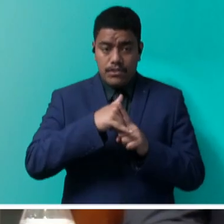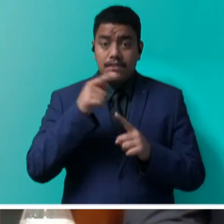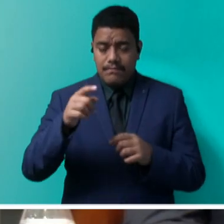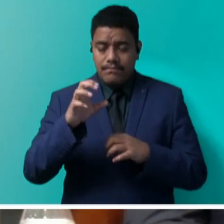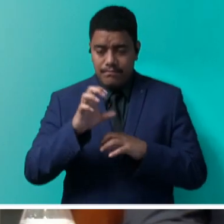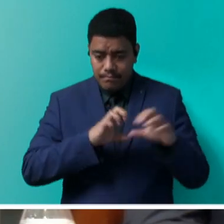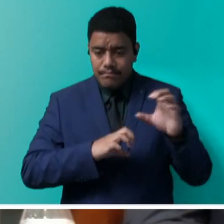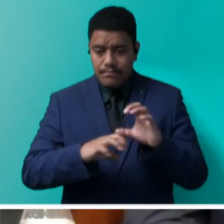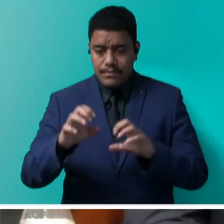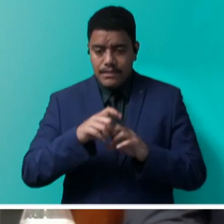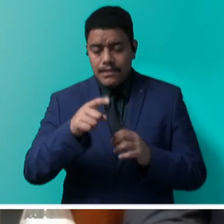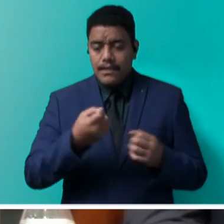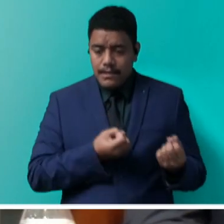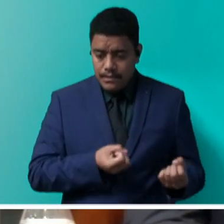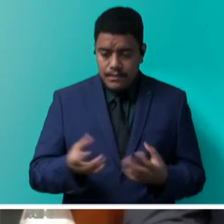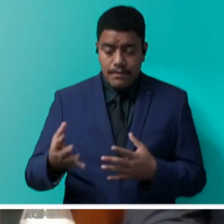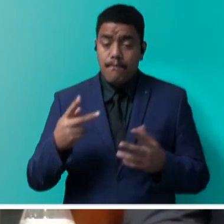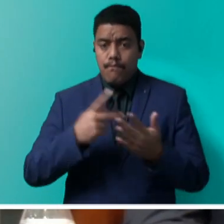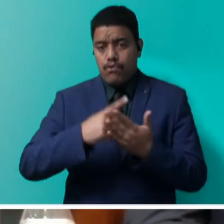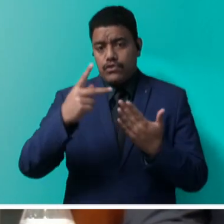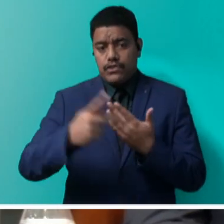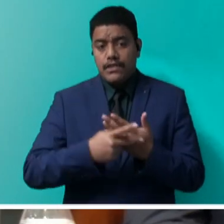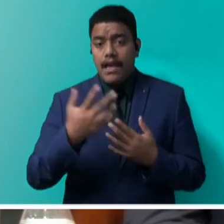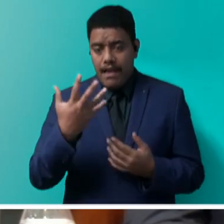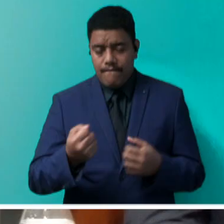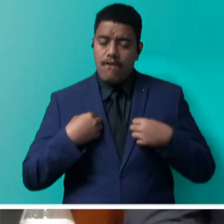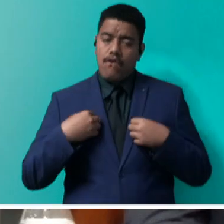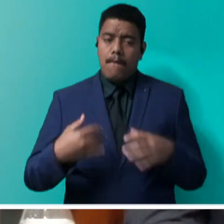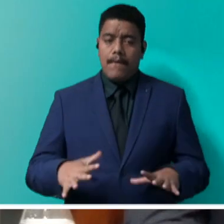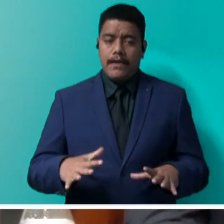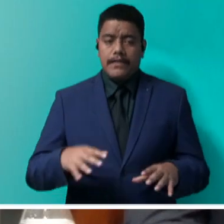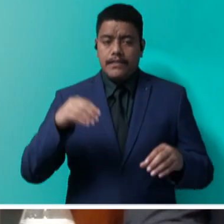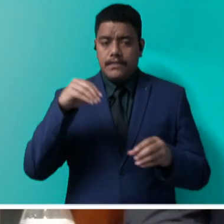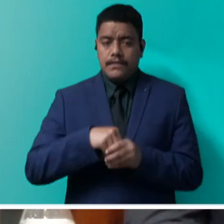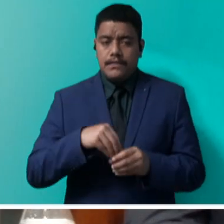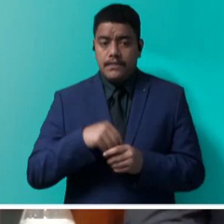infrastructure, delivered significant projects have been completed, including